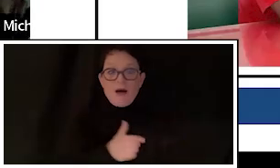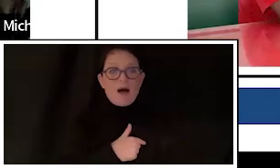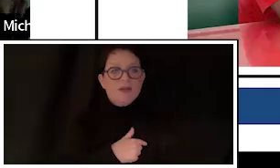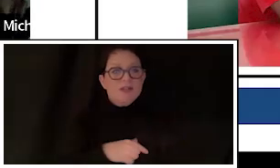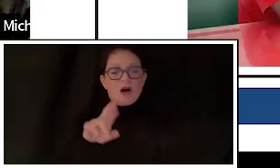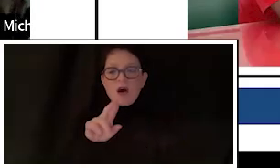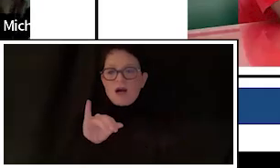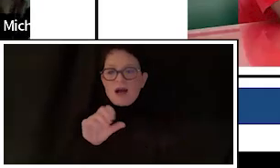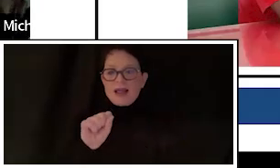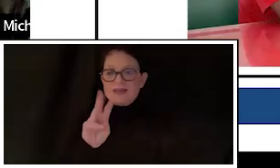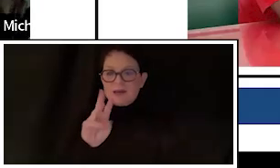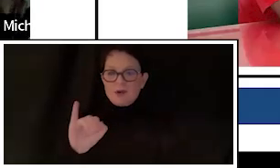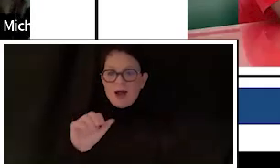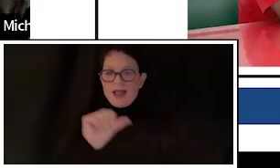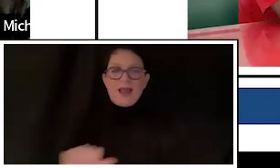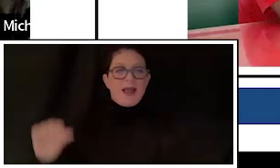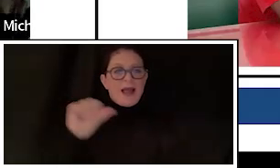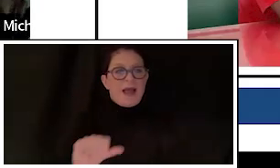at